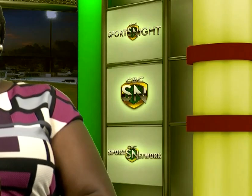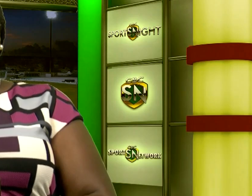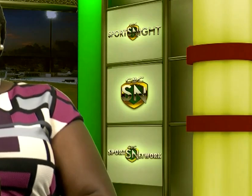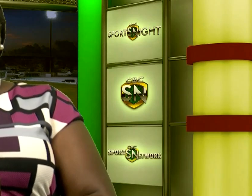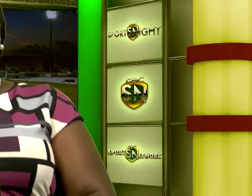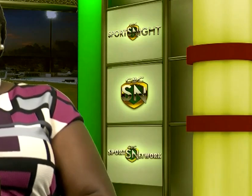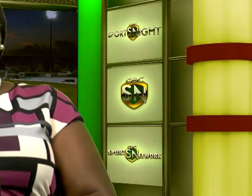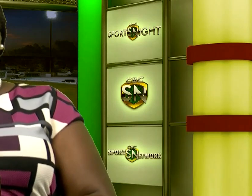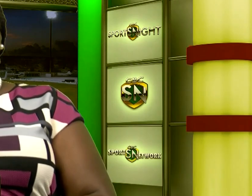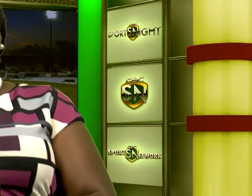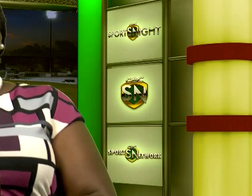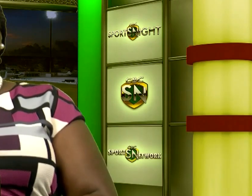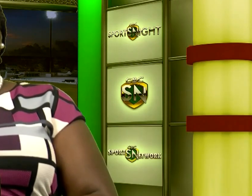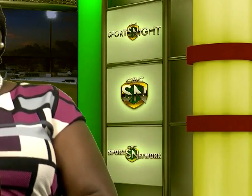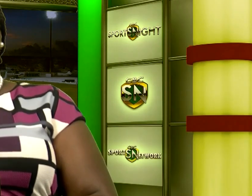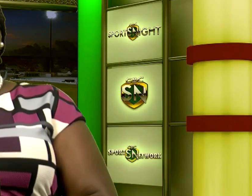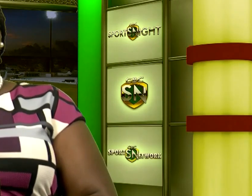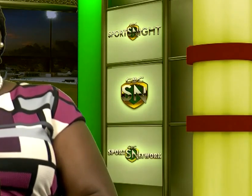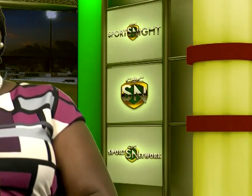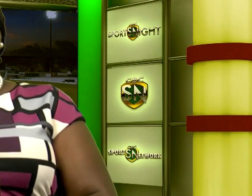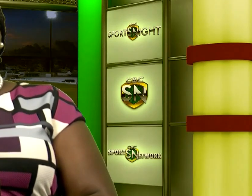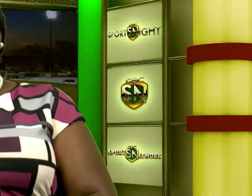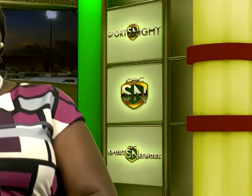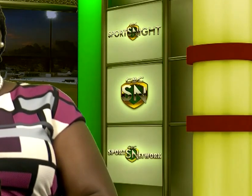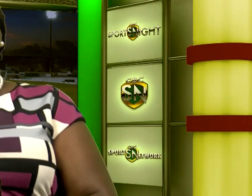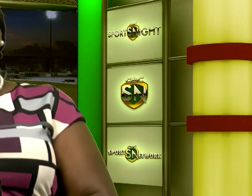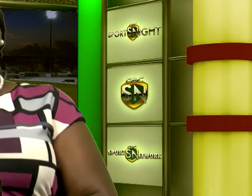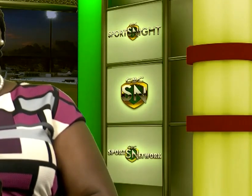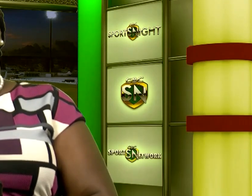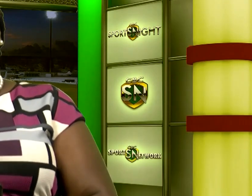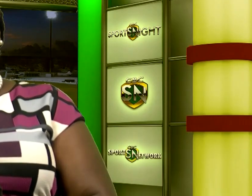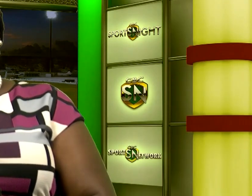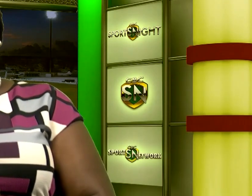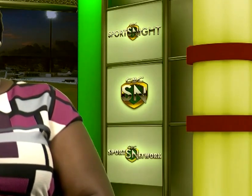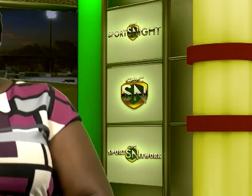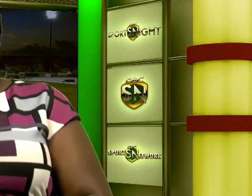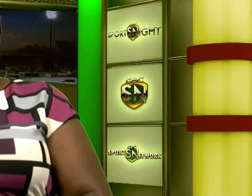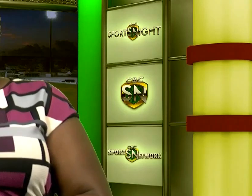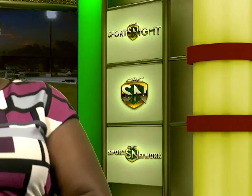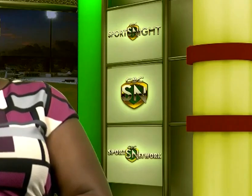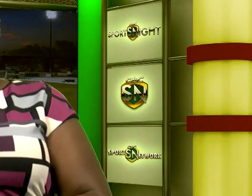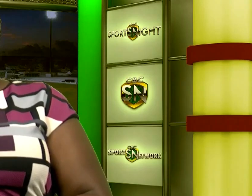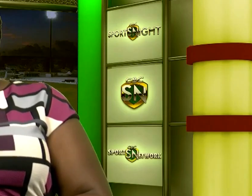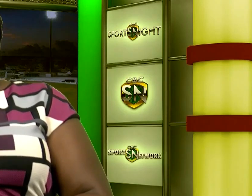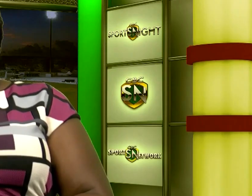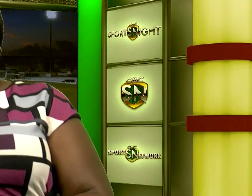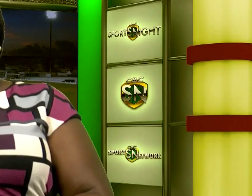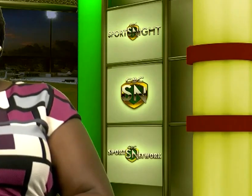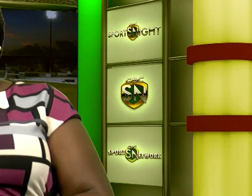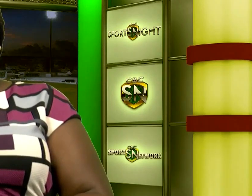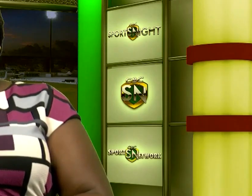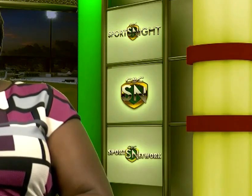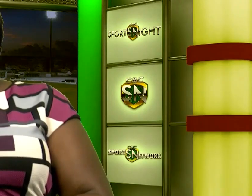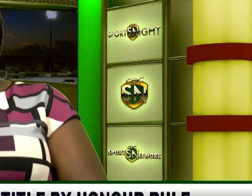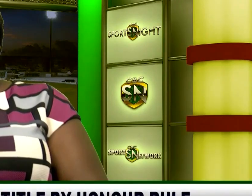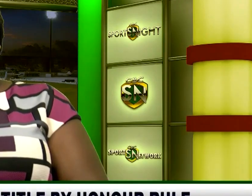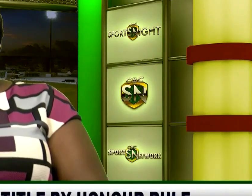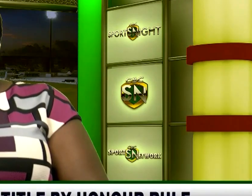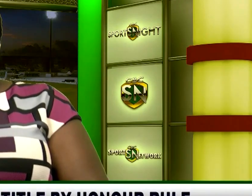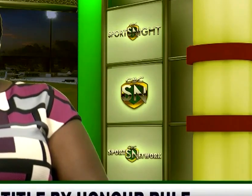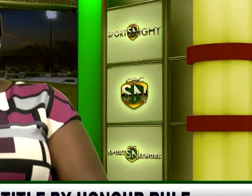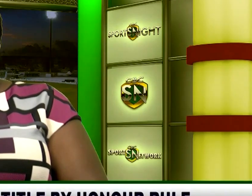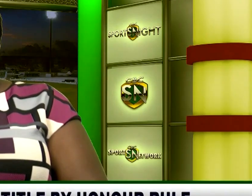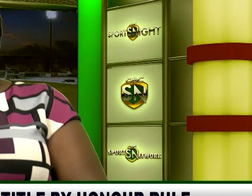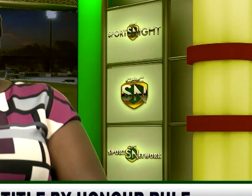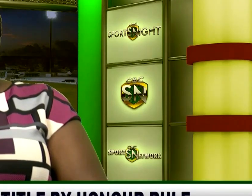74-34. We will look at that match tomorrow night. Well, national drafts player Jack Francis